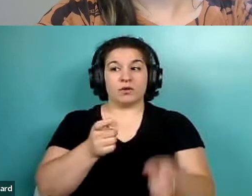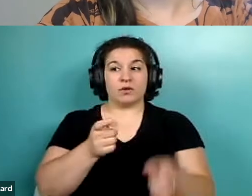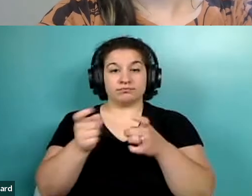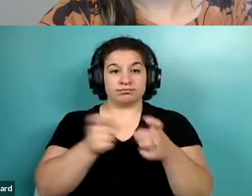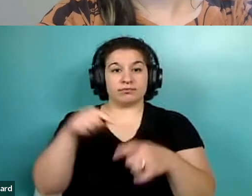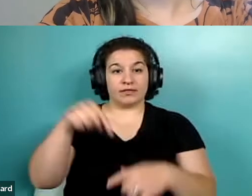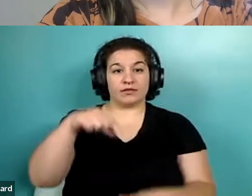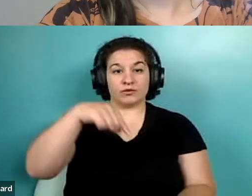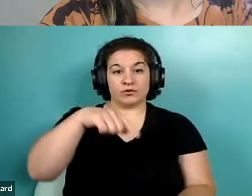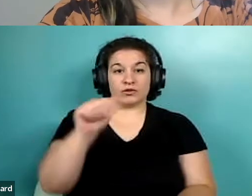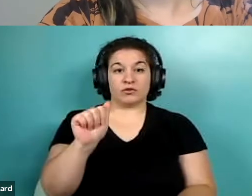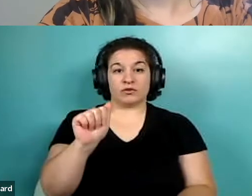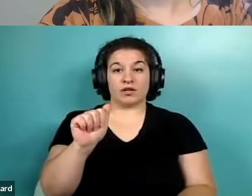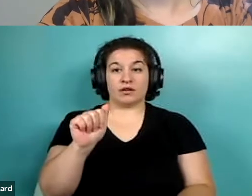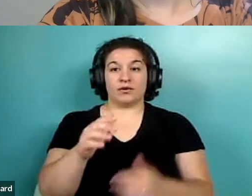guest, Judy Heumann.